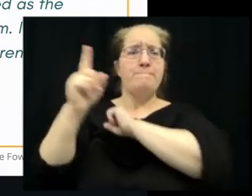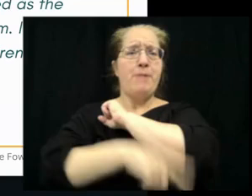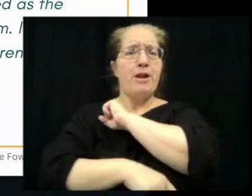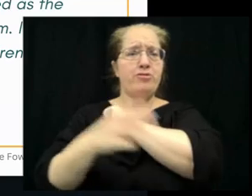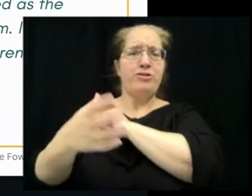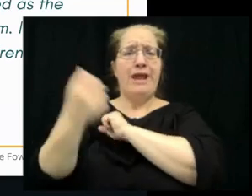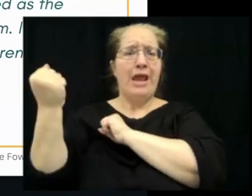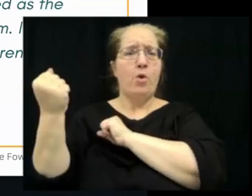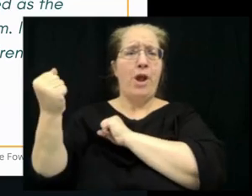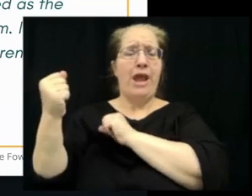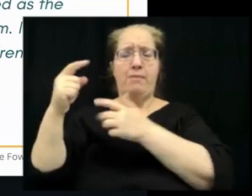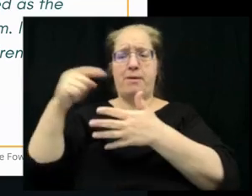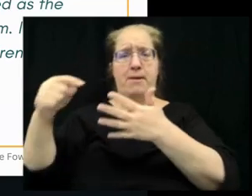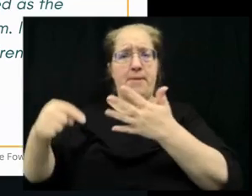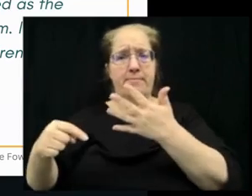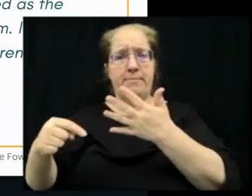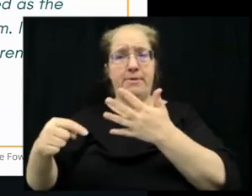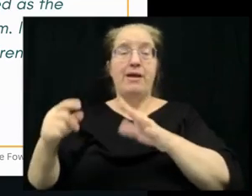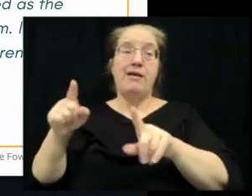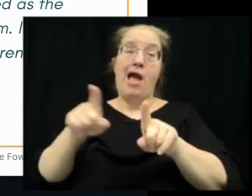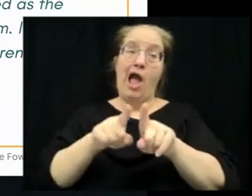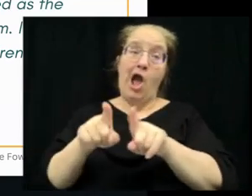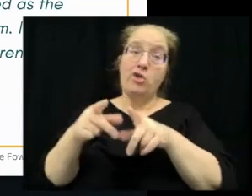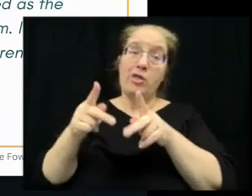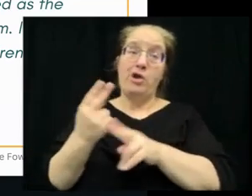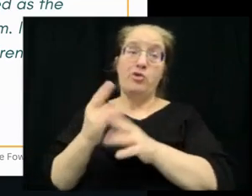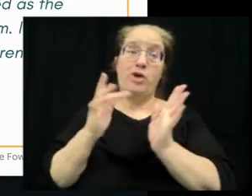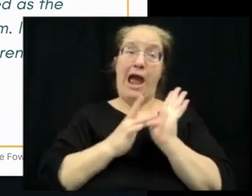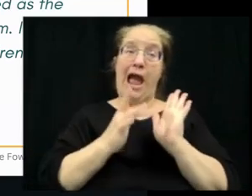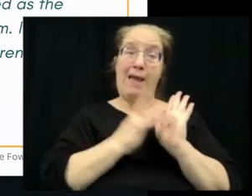away, this taken away. I also let her be on her iPad when she was home. That was,